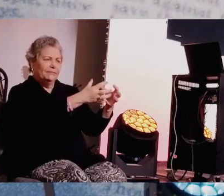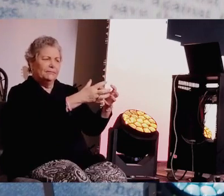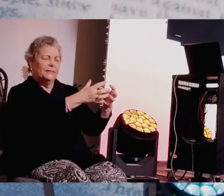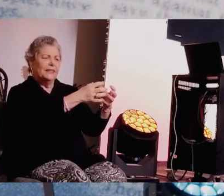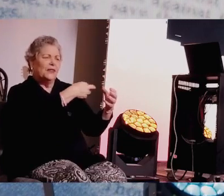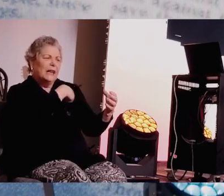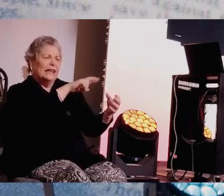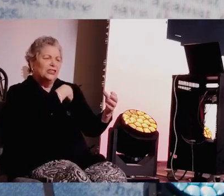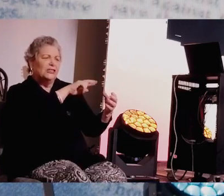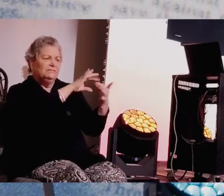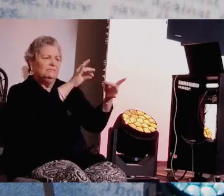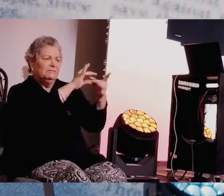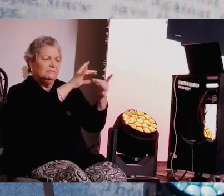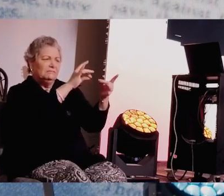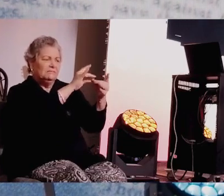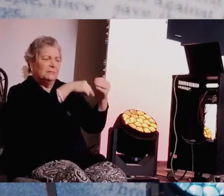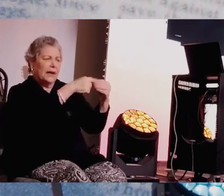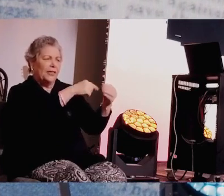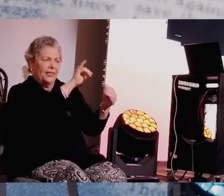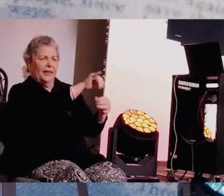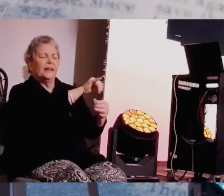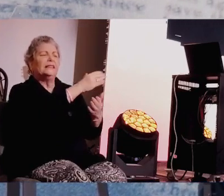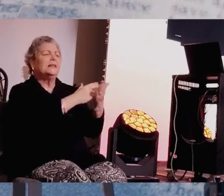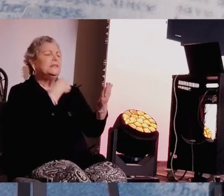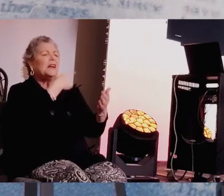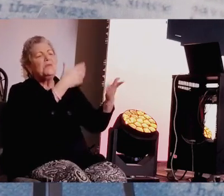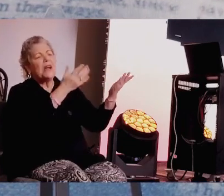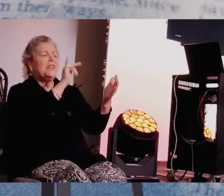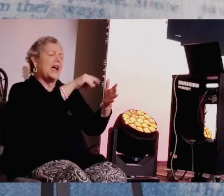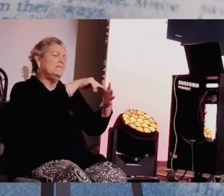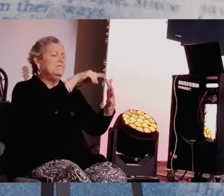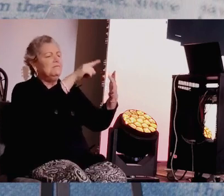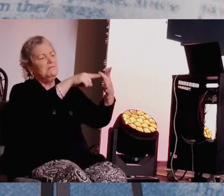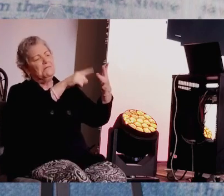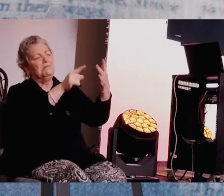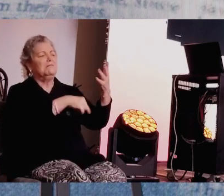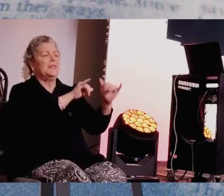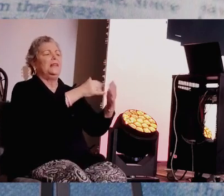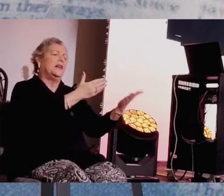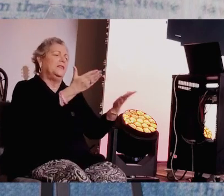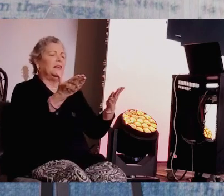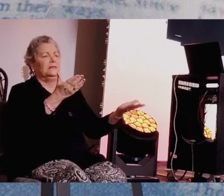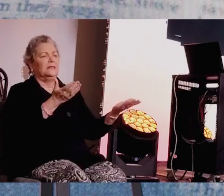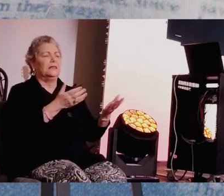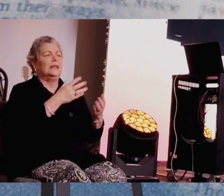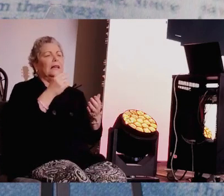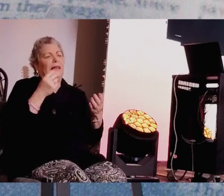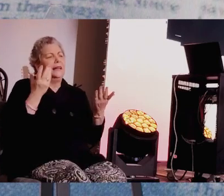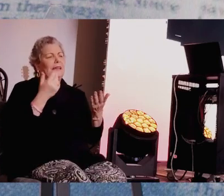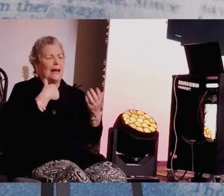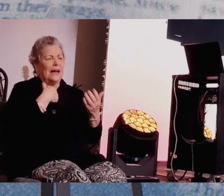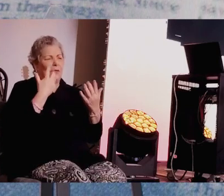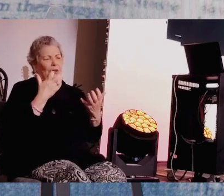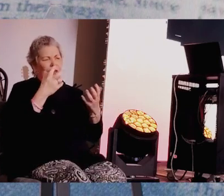dogmas made about this. Some will just say, well, it's this and it's that. And so I